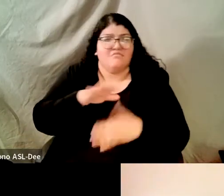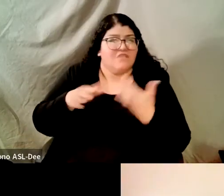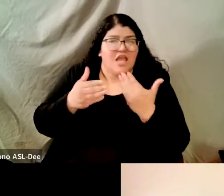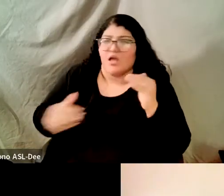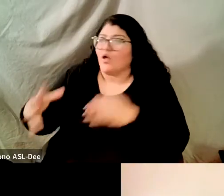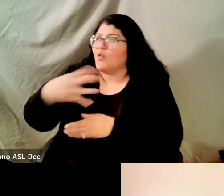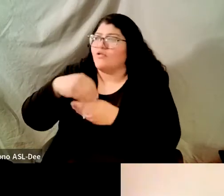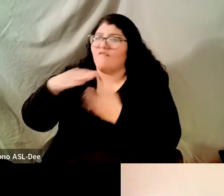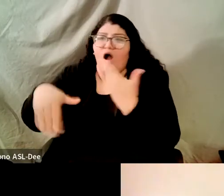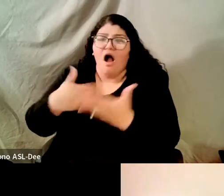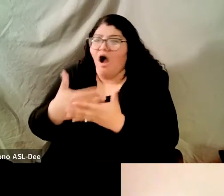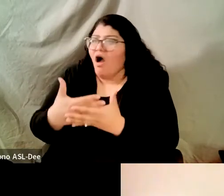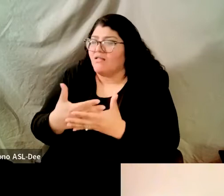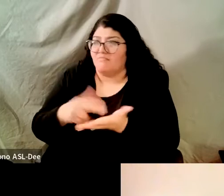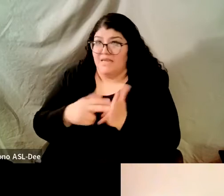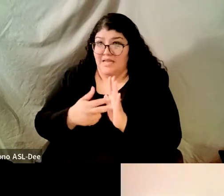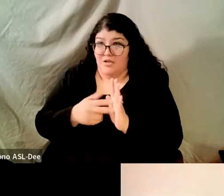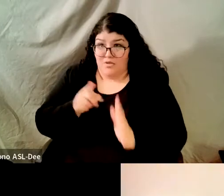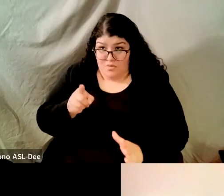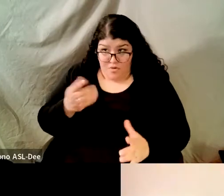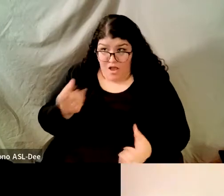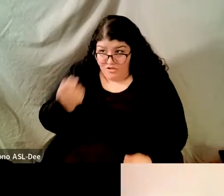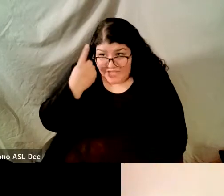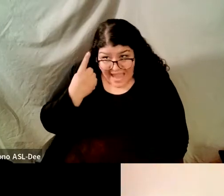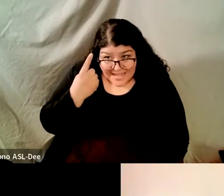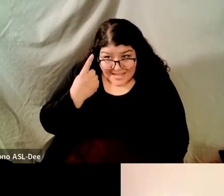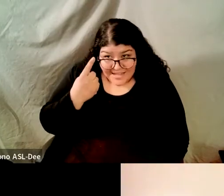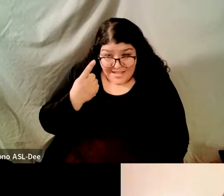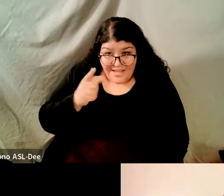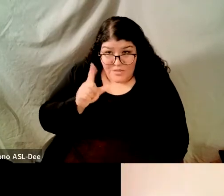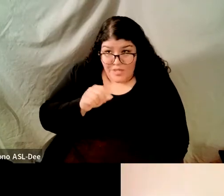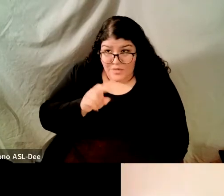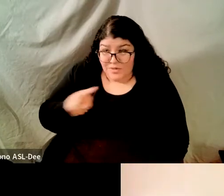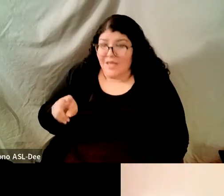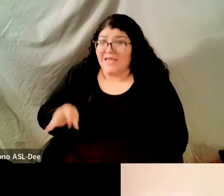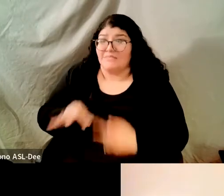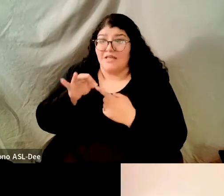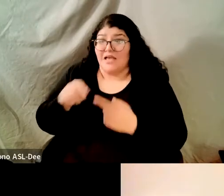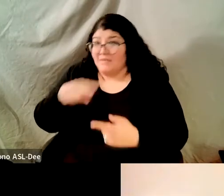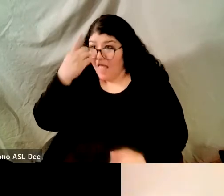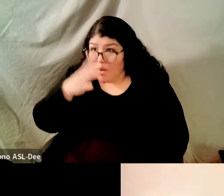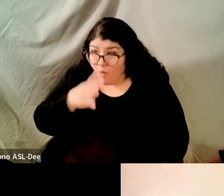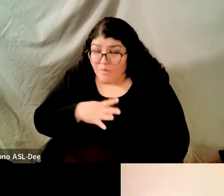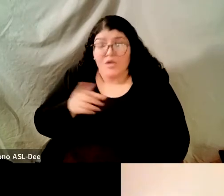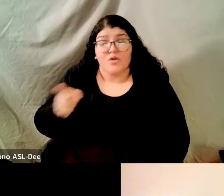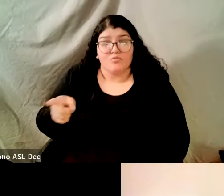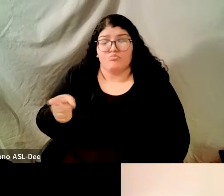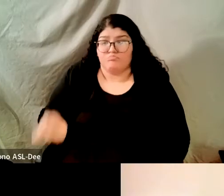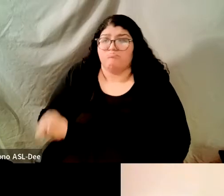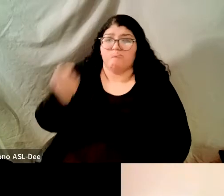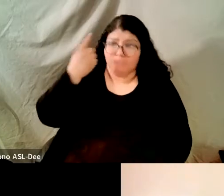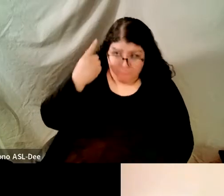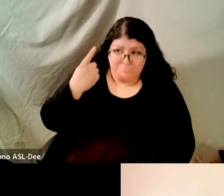22, 24, you understand what's going on, and especially as a Black woman, you know.